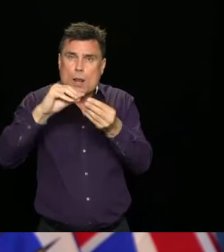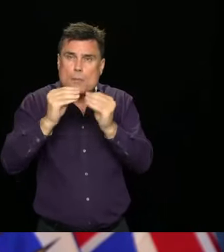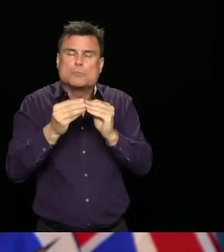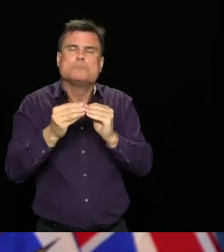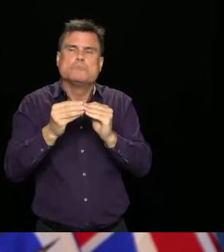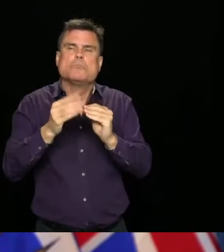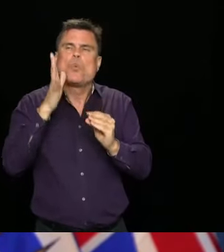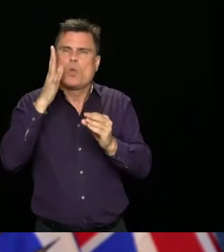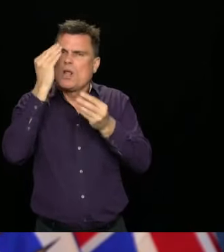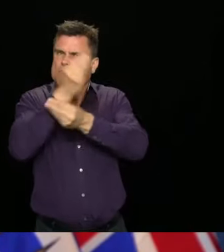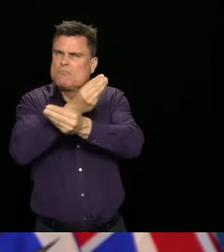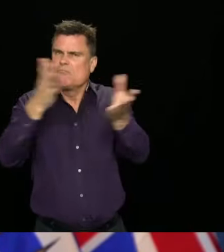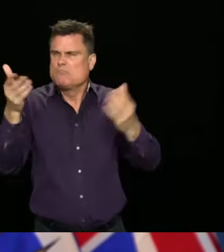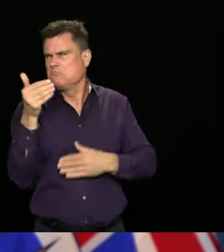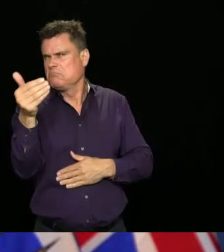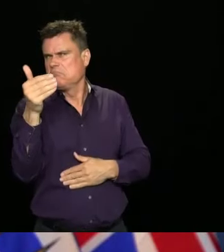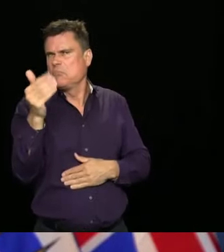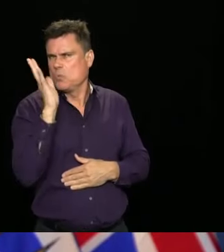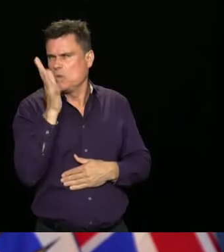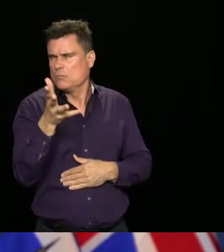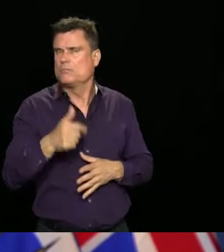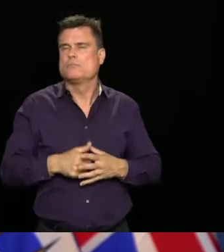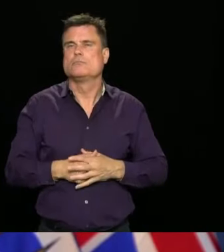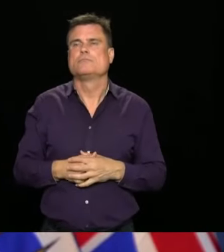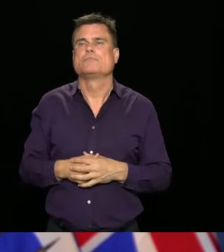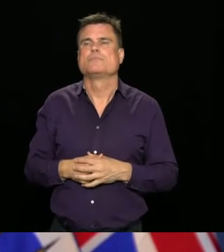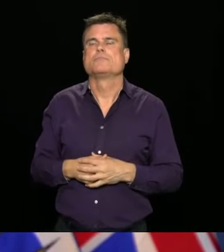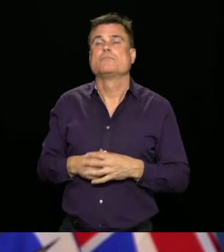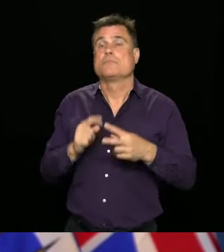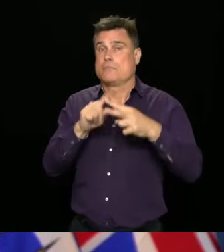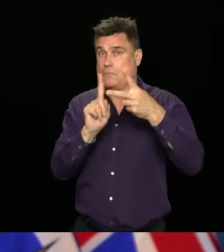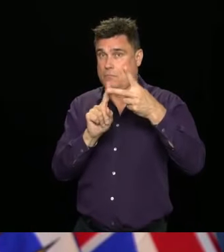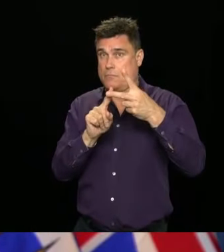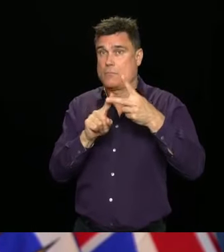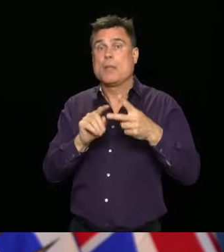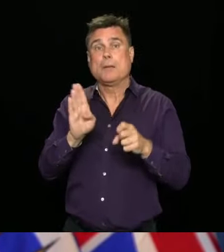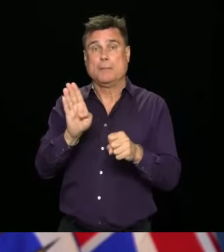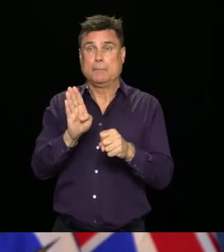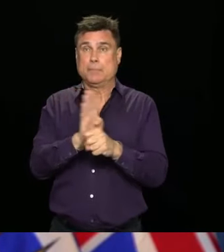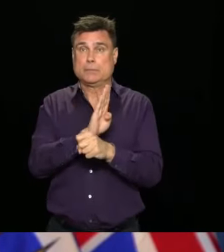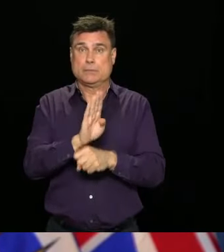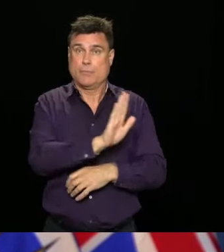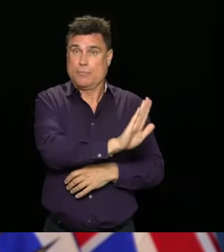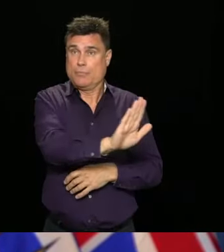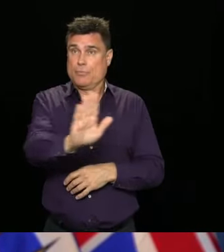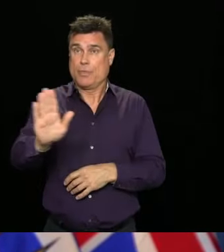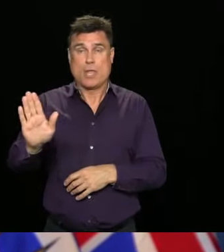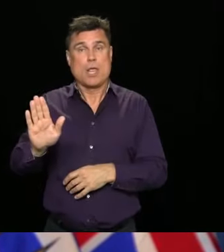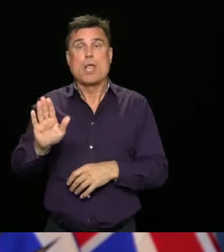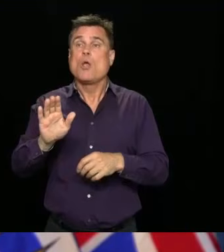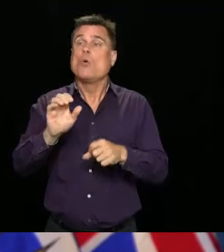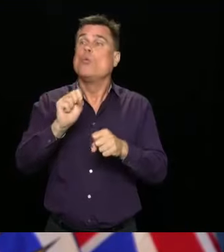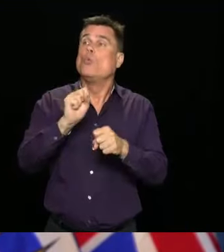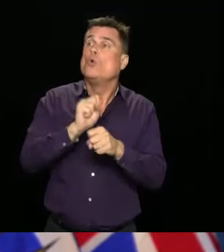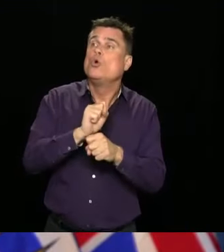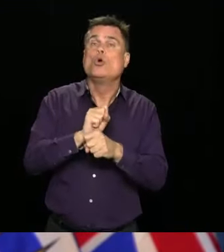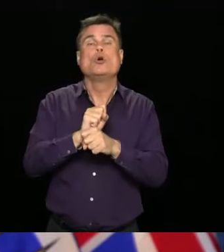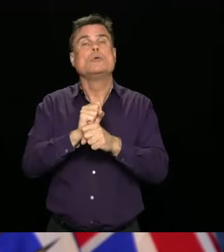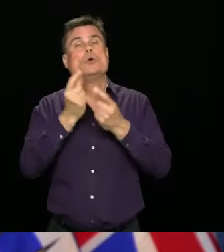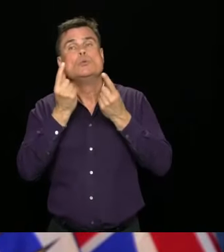to do that. And then on businesses and the work that businesses are doing and